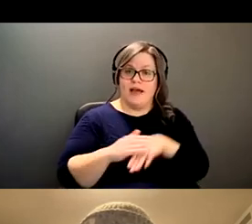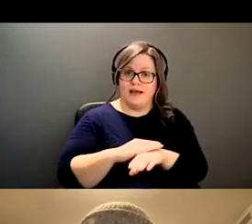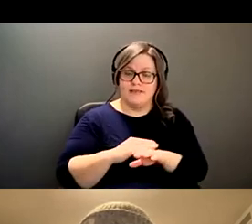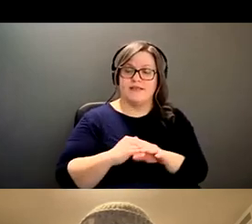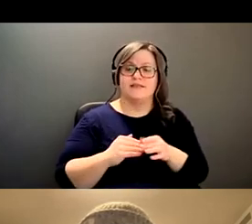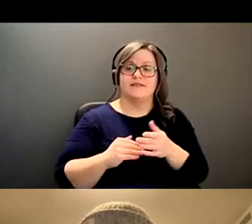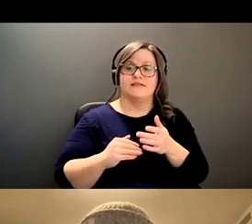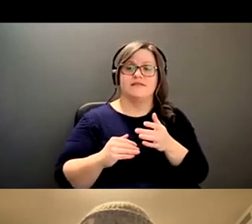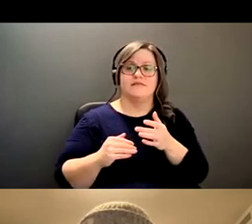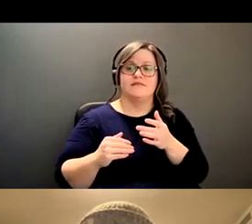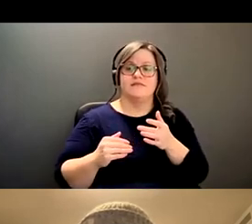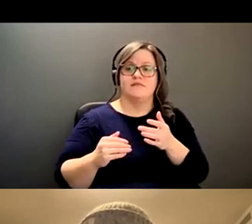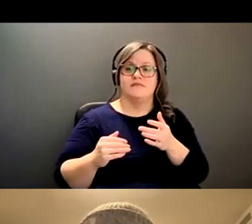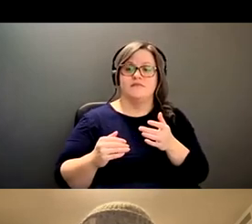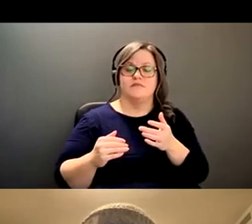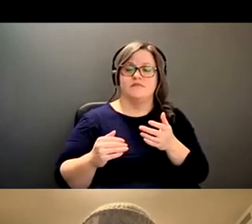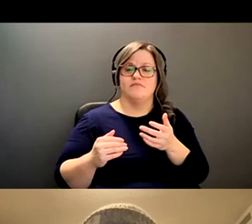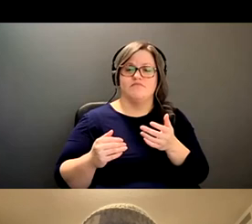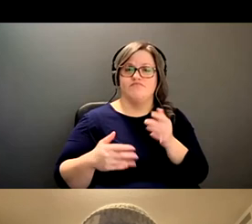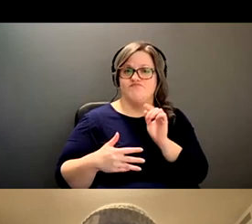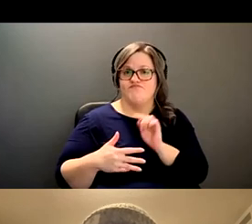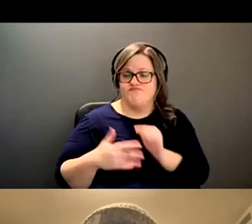and be, you know,